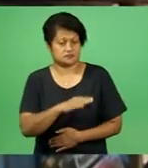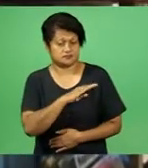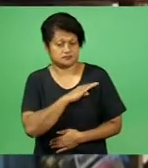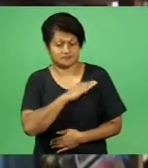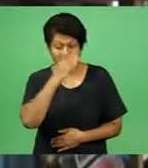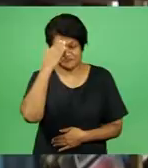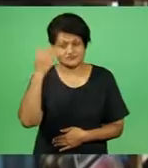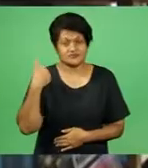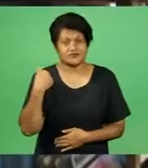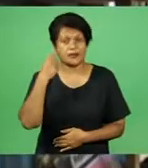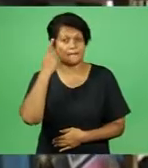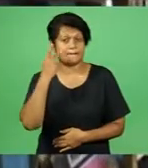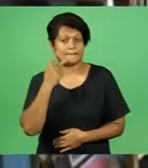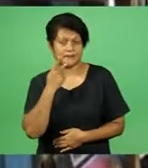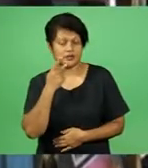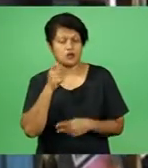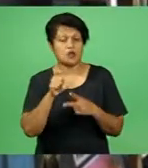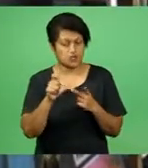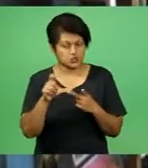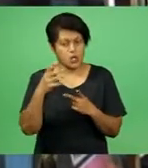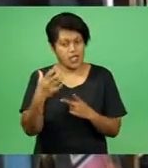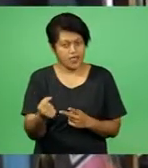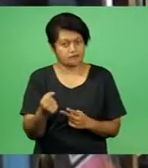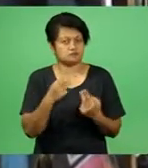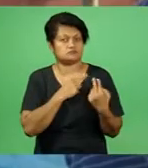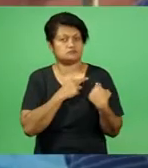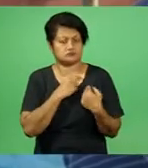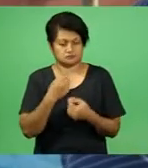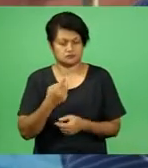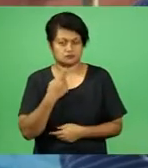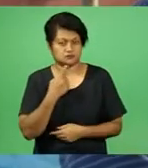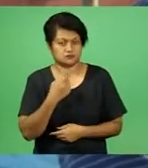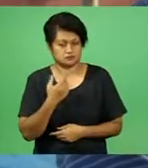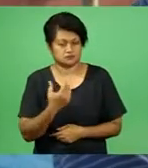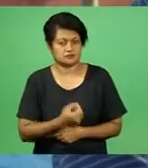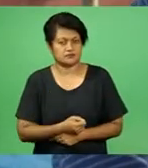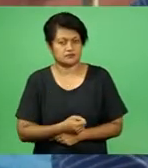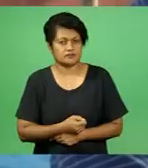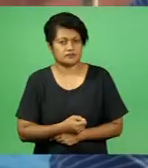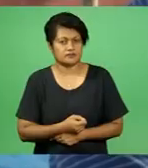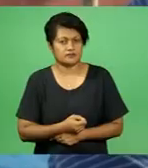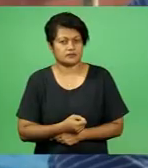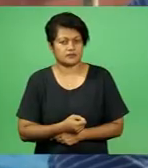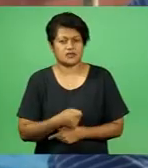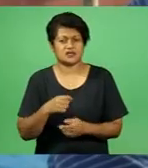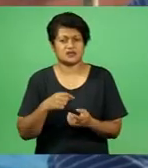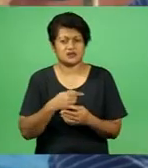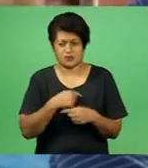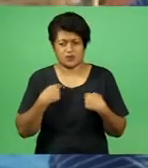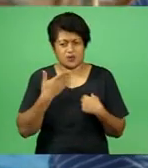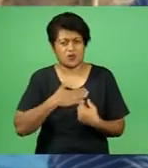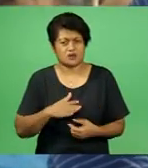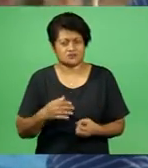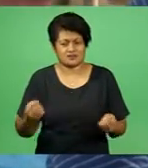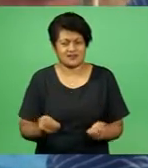reminding parents that they also have a role to play. We have our duties as parents to bring them up